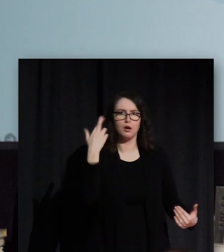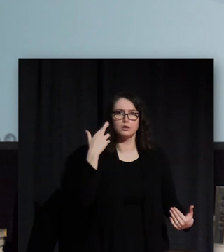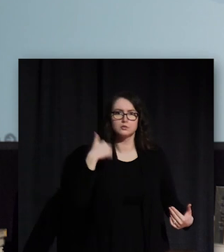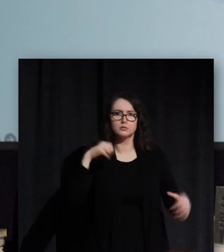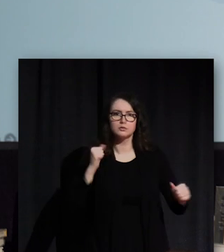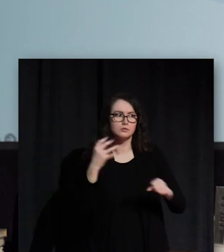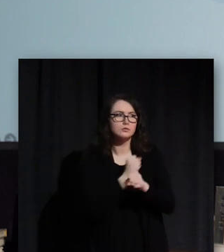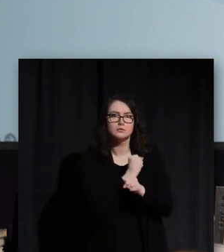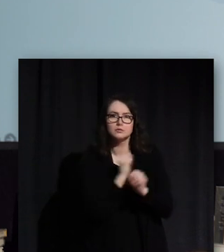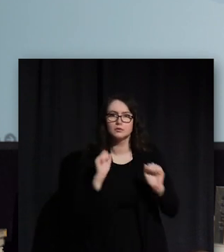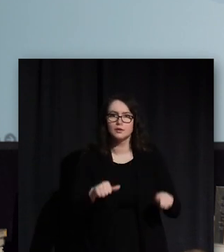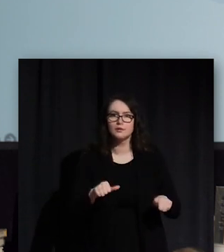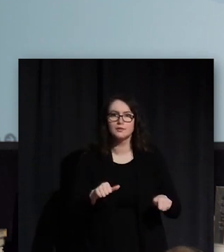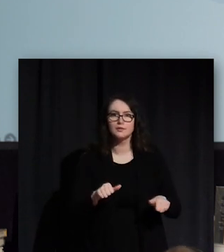race.